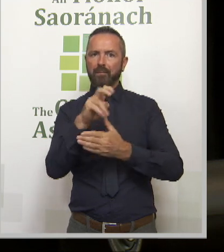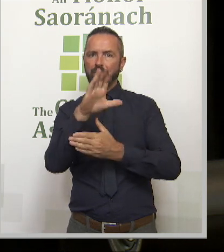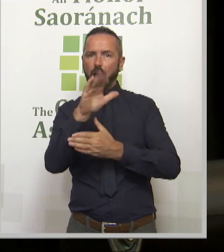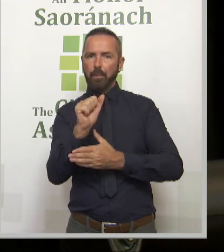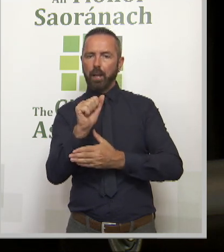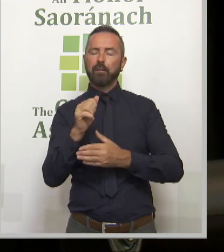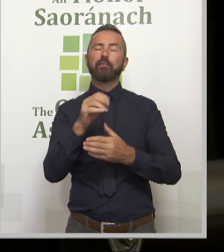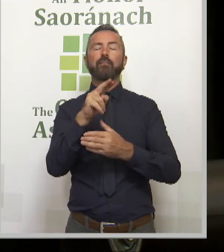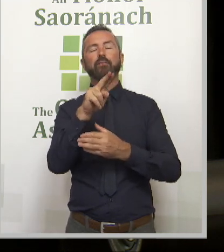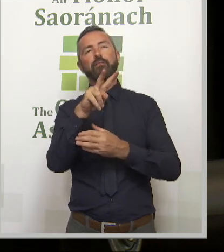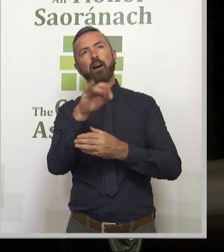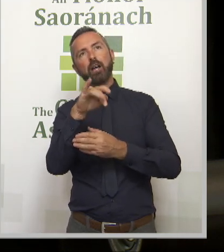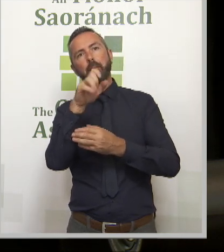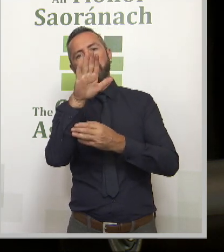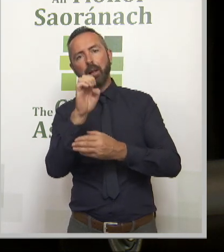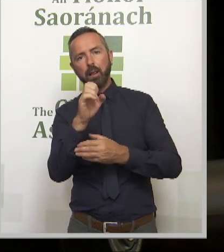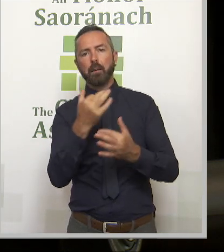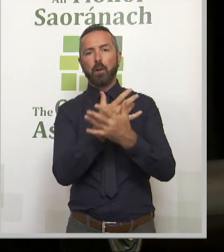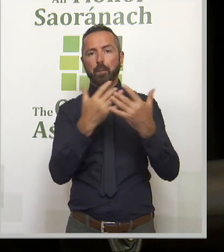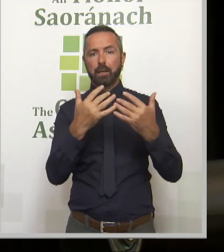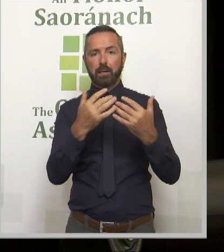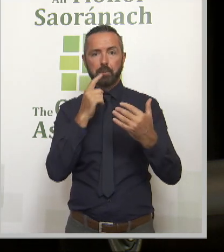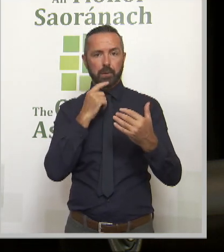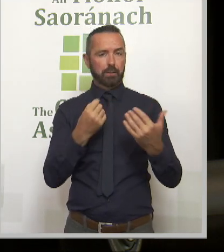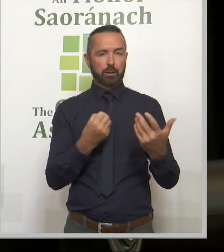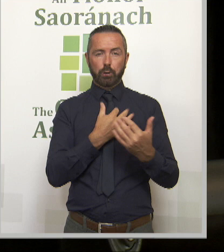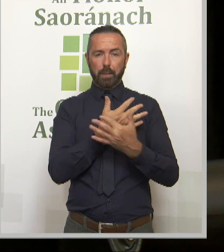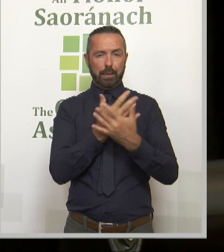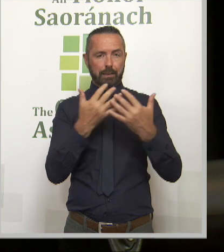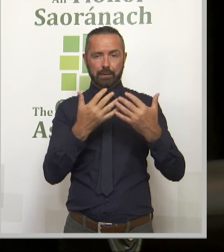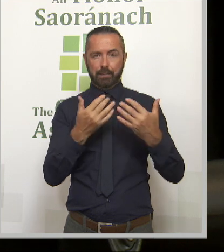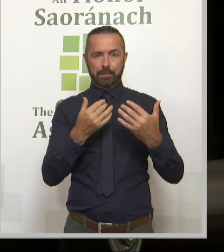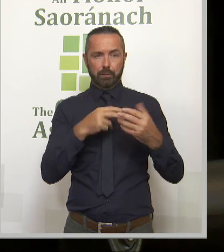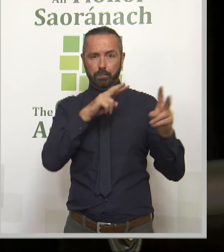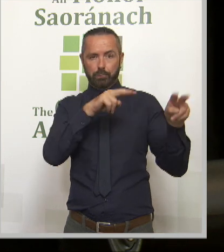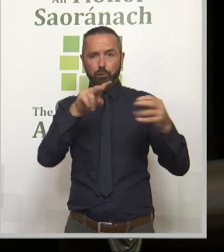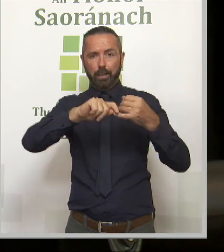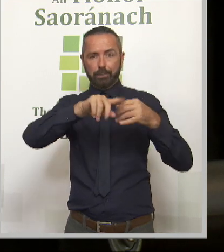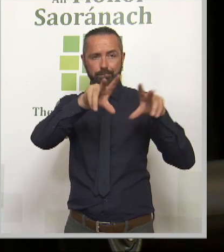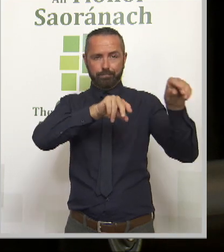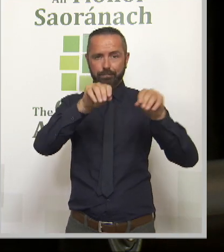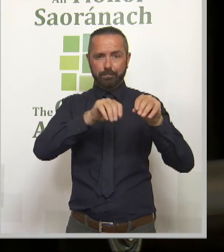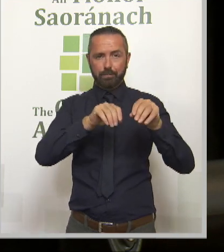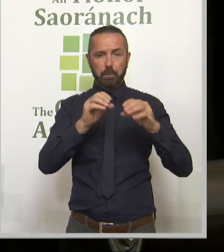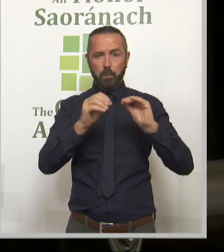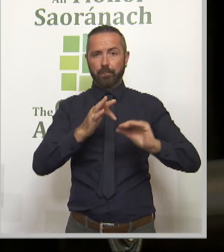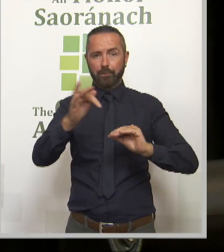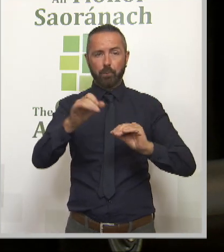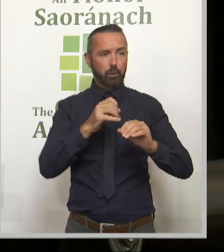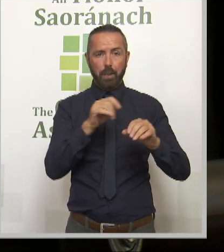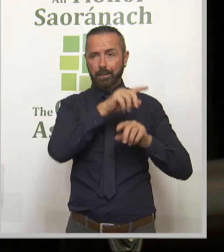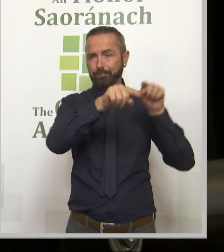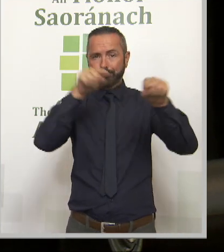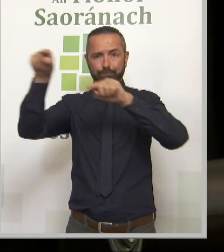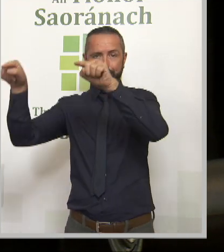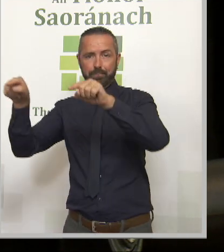too widely dispersed to sustain the population going forward. And that's what we're trying to understand. How do we get to that point, and how